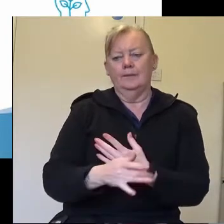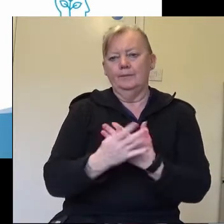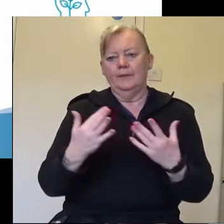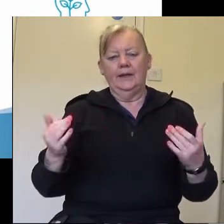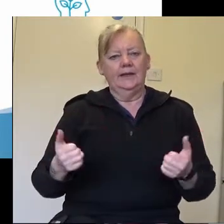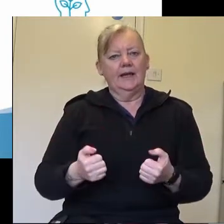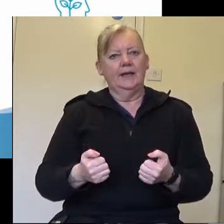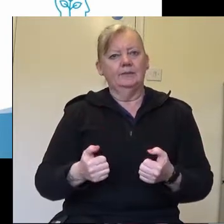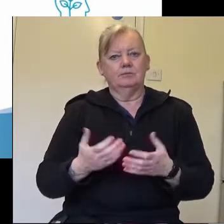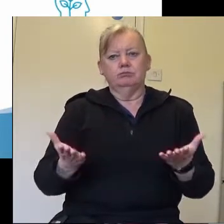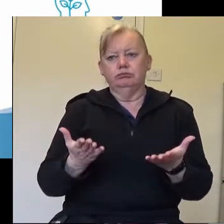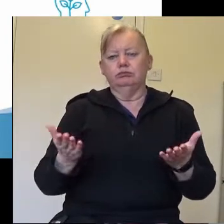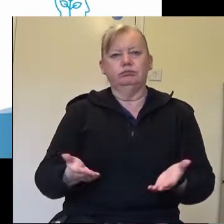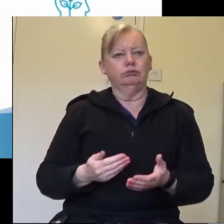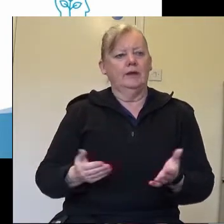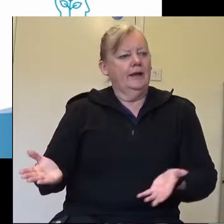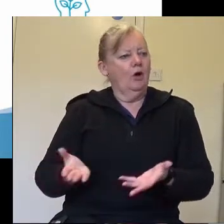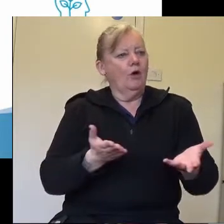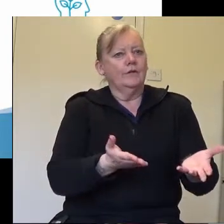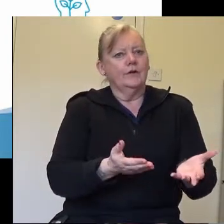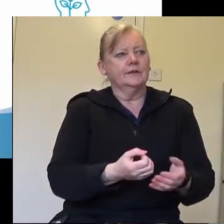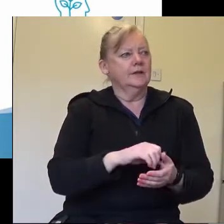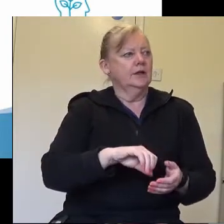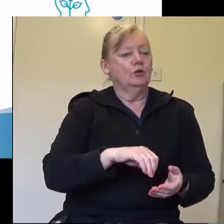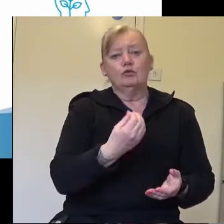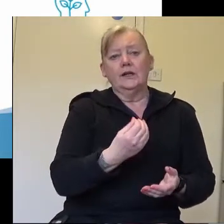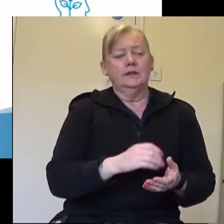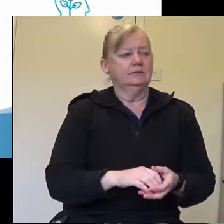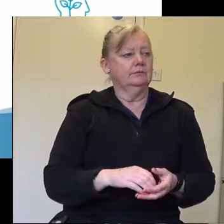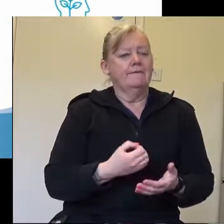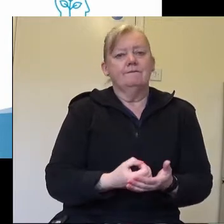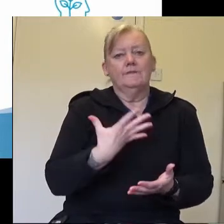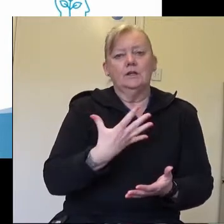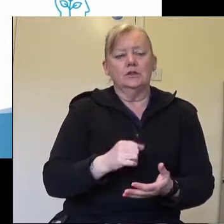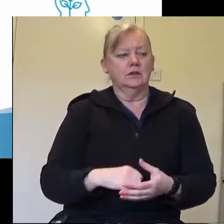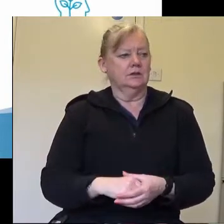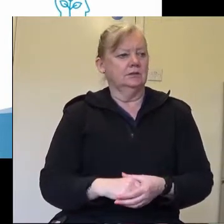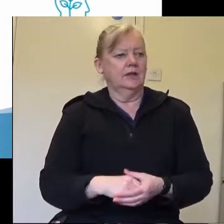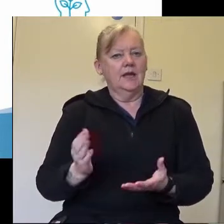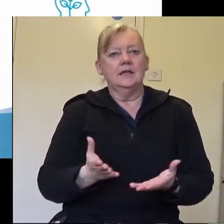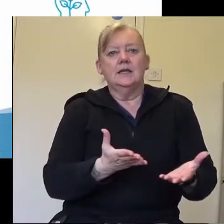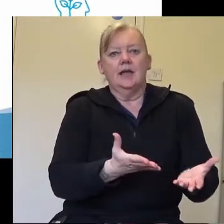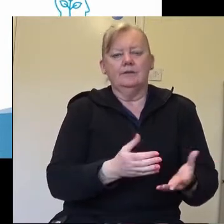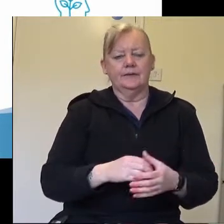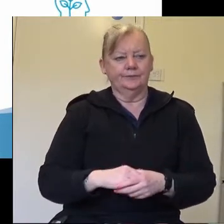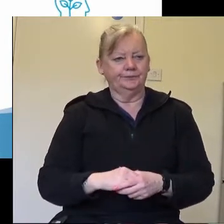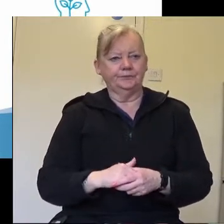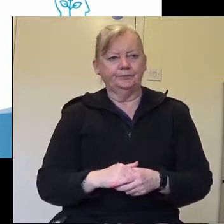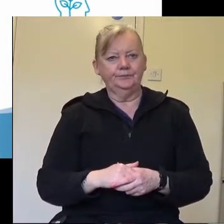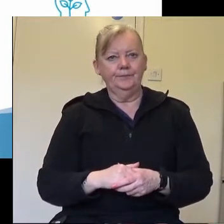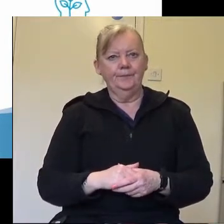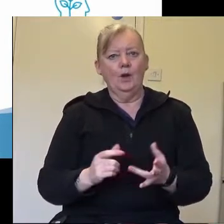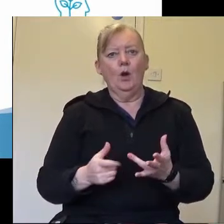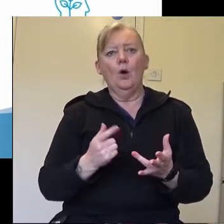online gaming. Many games offering online gaming playing and features, and